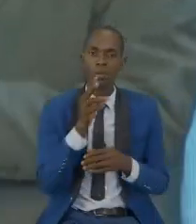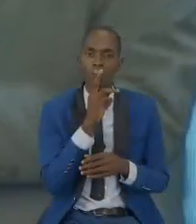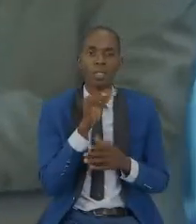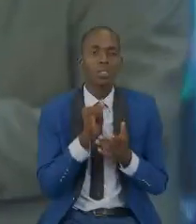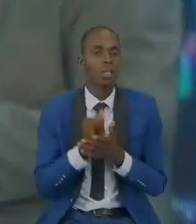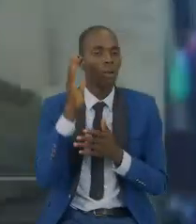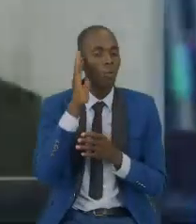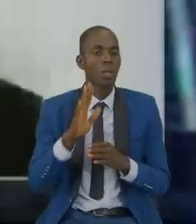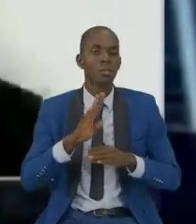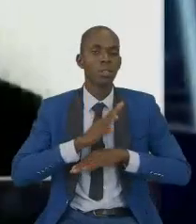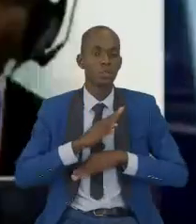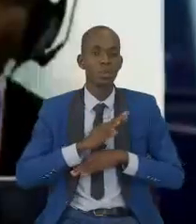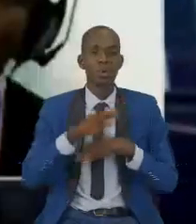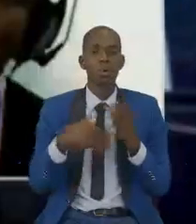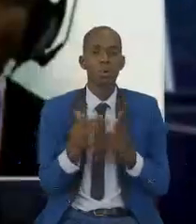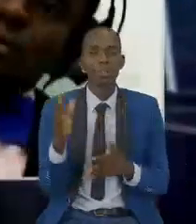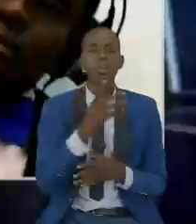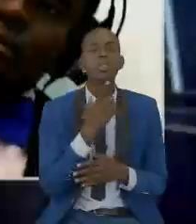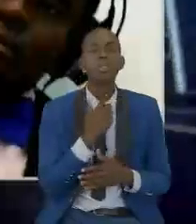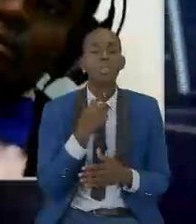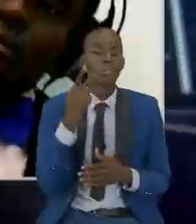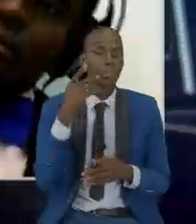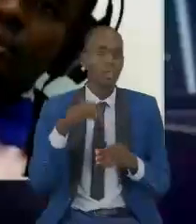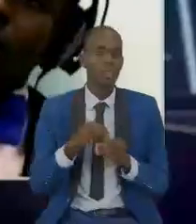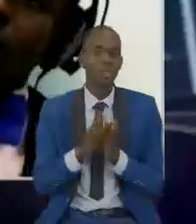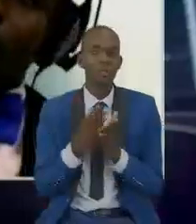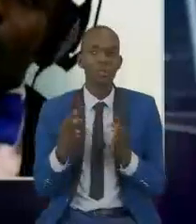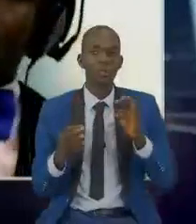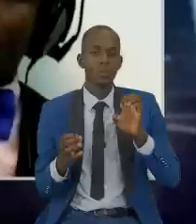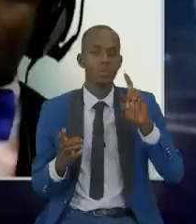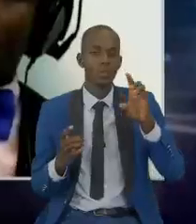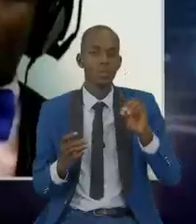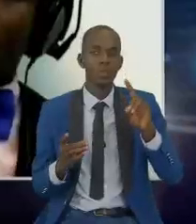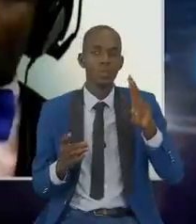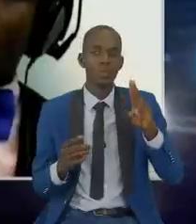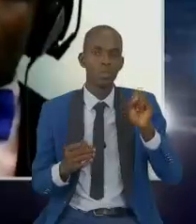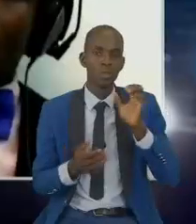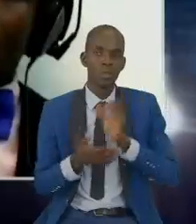their thirst. Look at Exodus chapter 17. Exodus